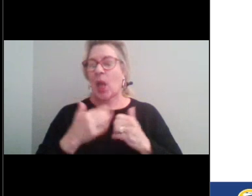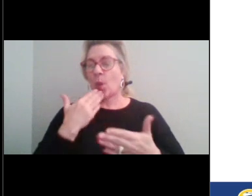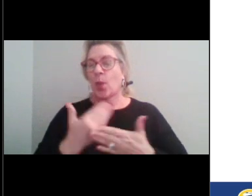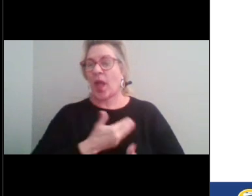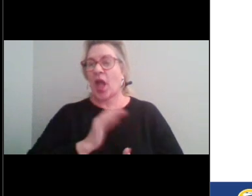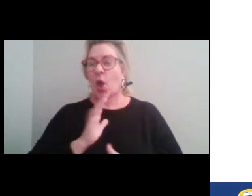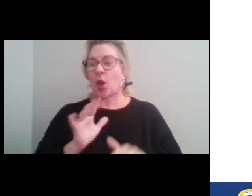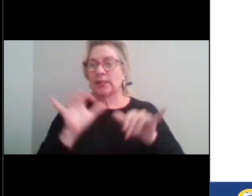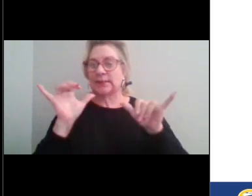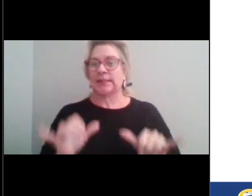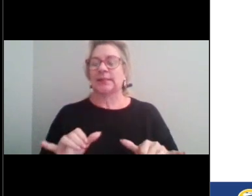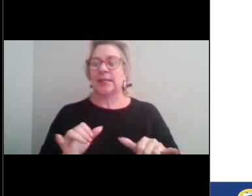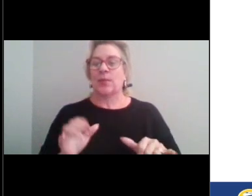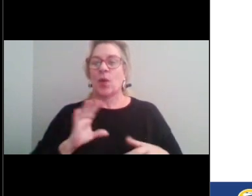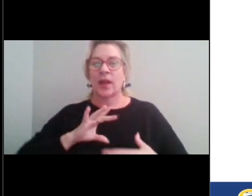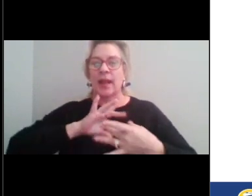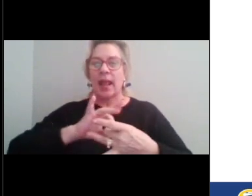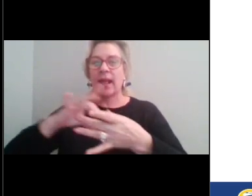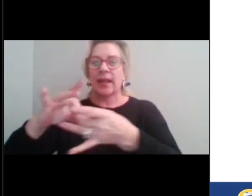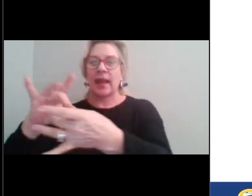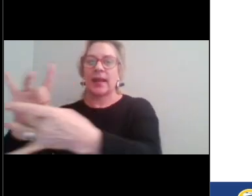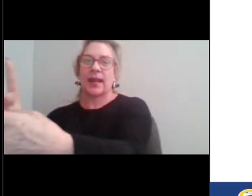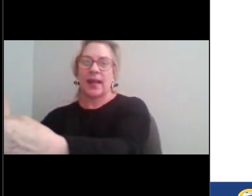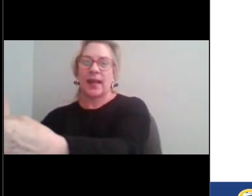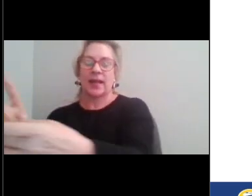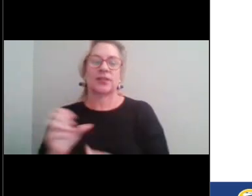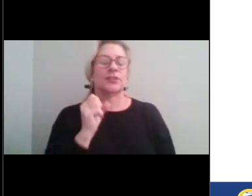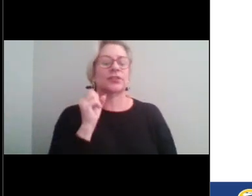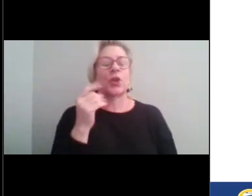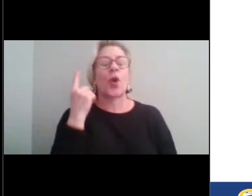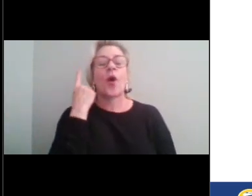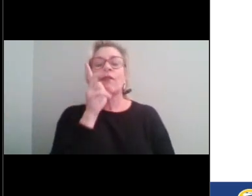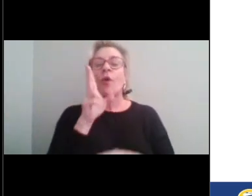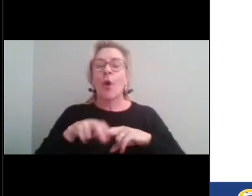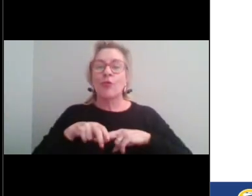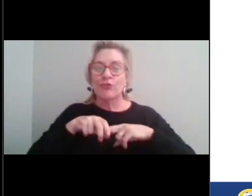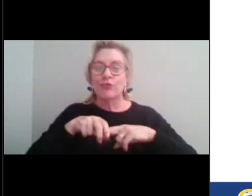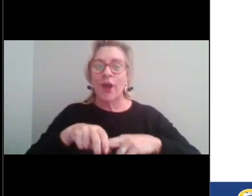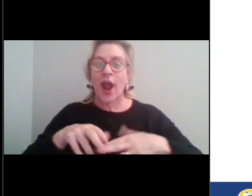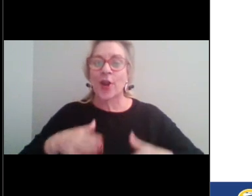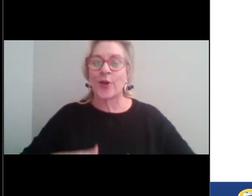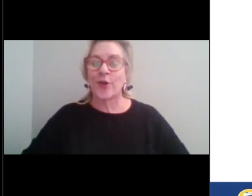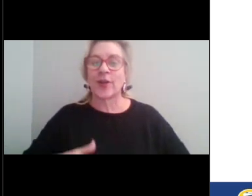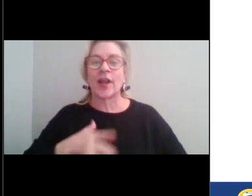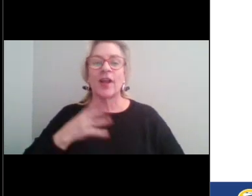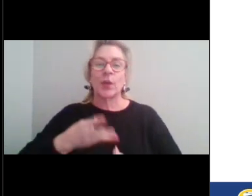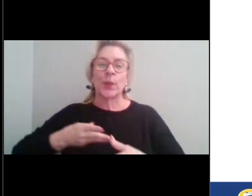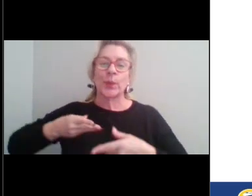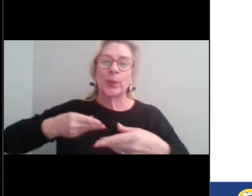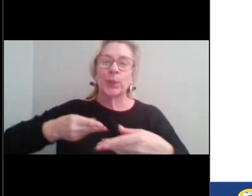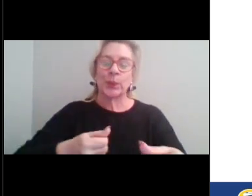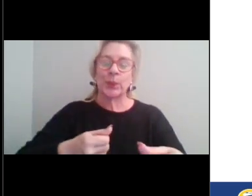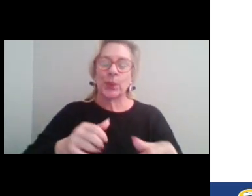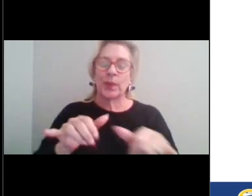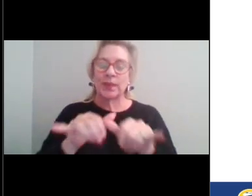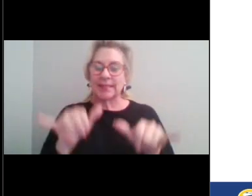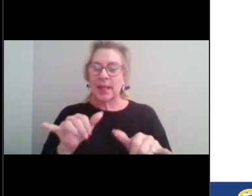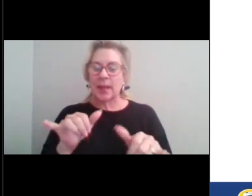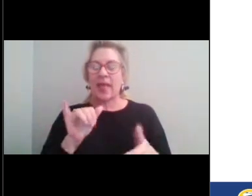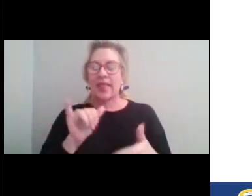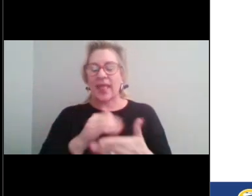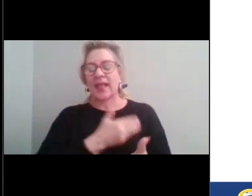with local and regional transit systems, so that for the rider, it's a simple, seamless system, and that's what we're striving for.